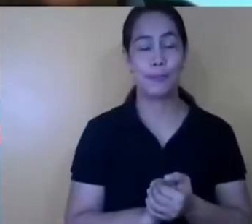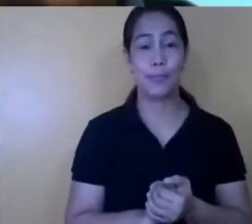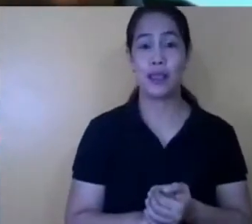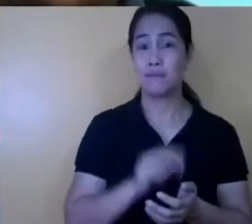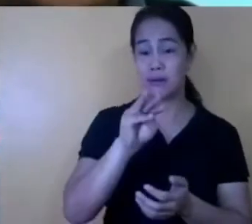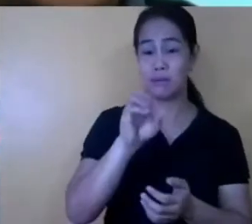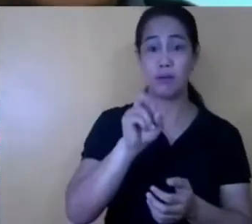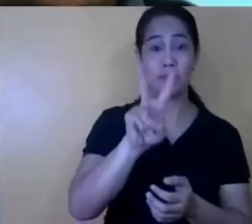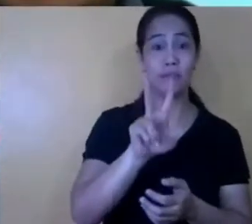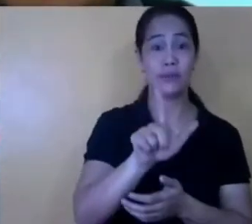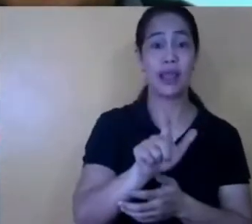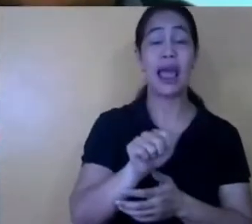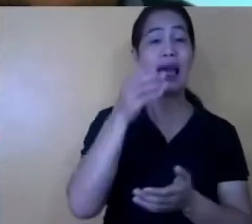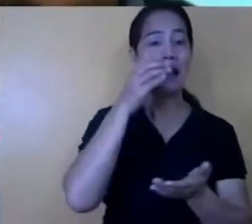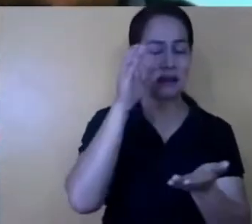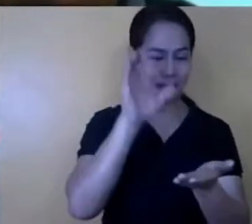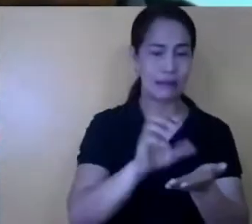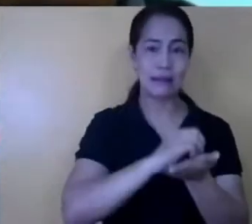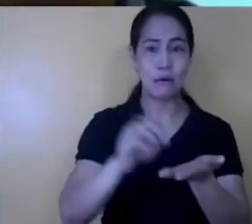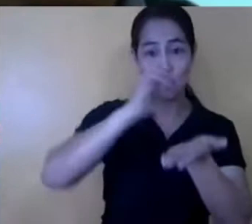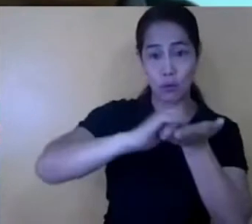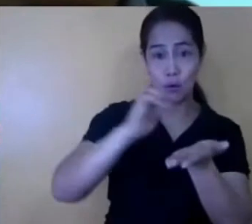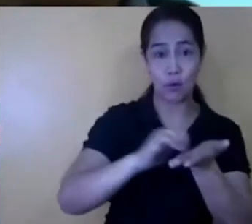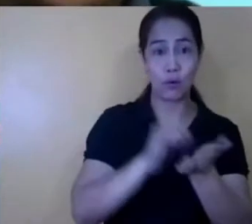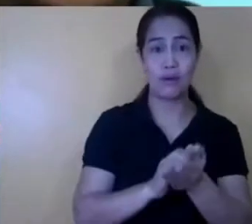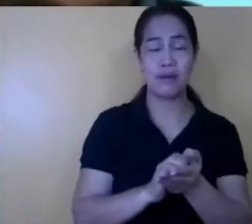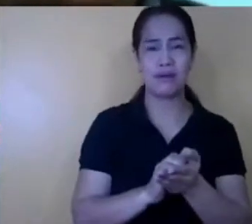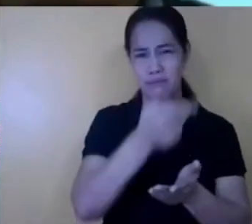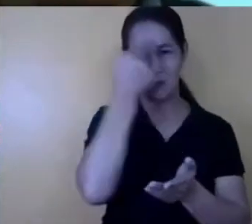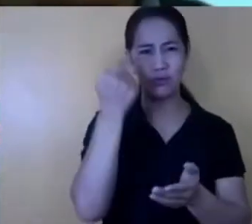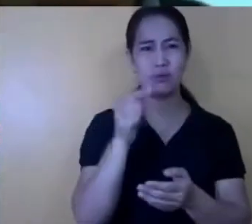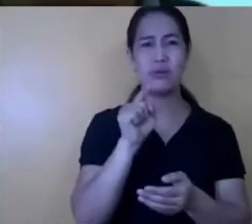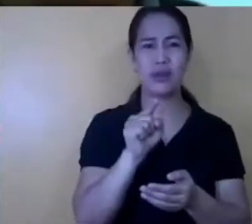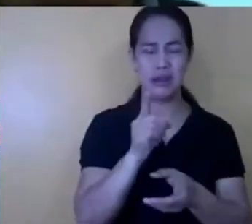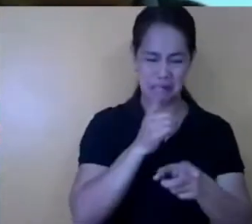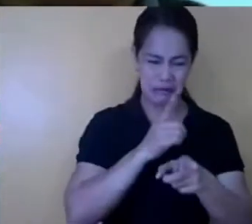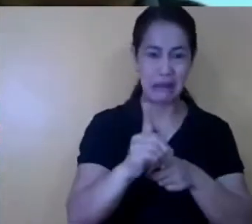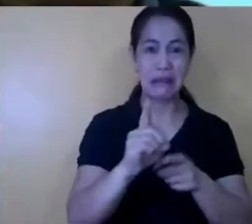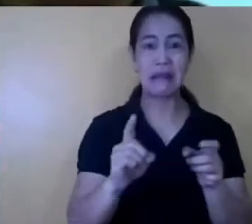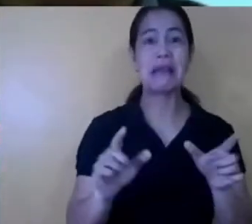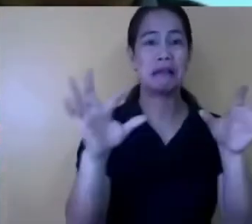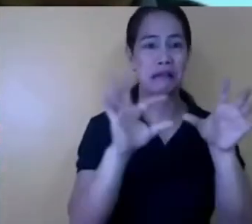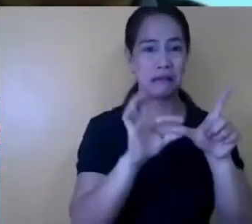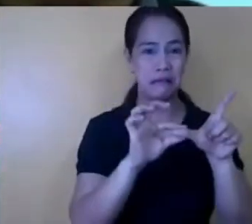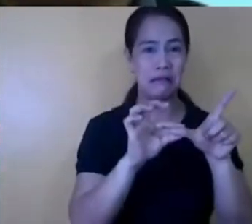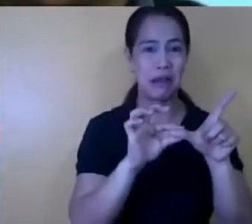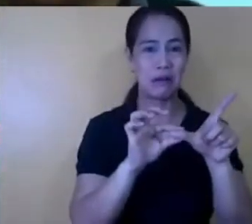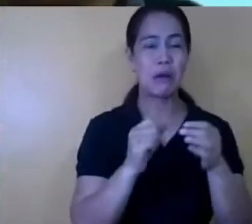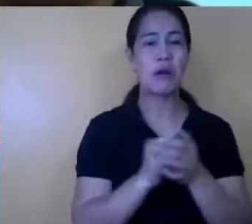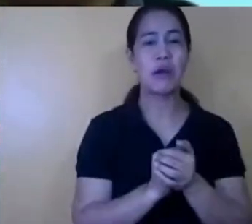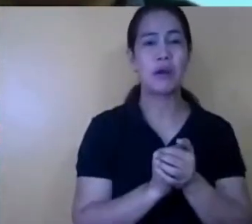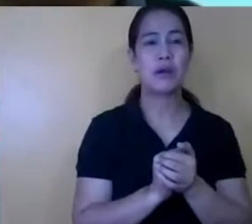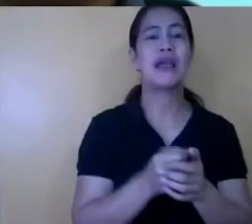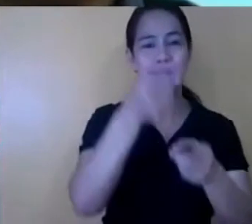annotated evidence of practice because they're only indirectly linked to the upholding of the dignity of teaching as a